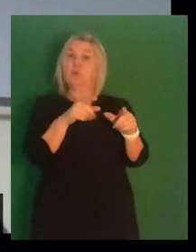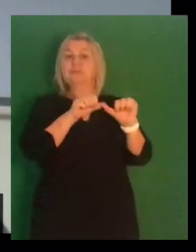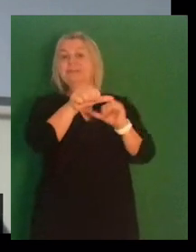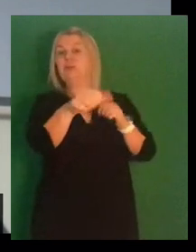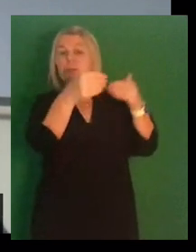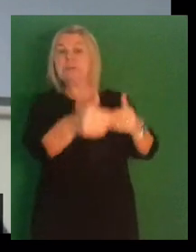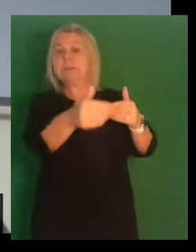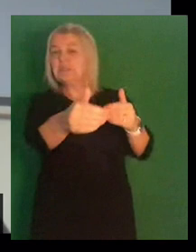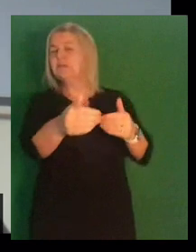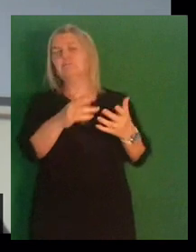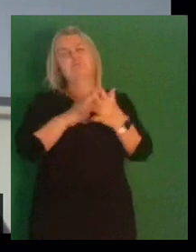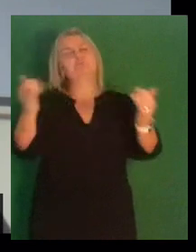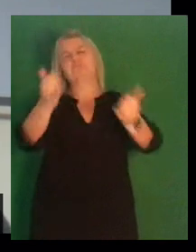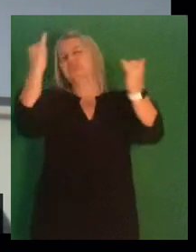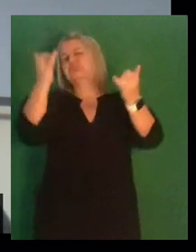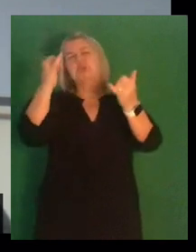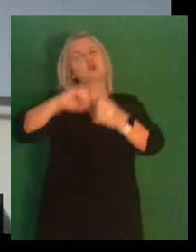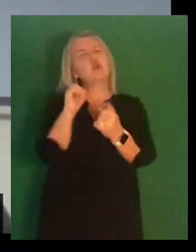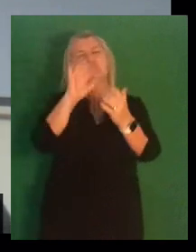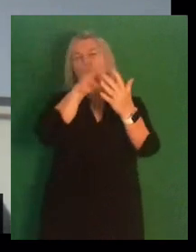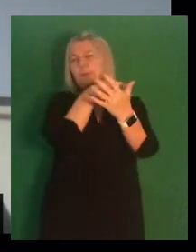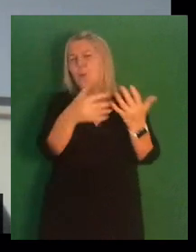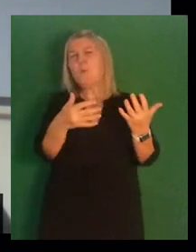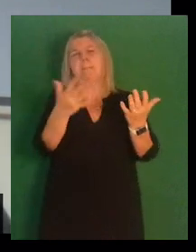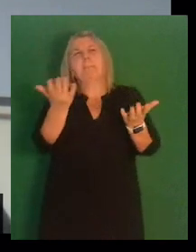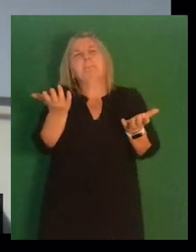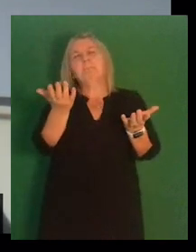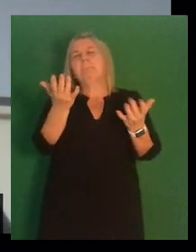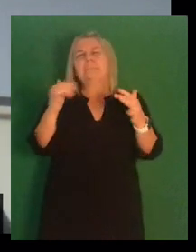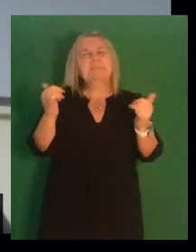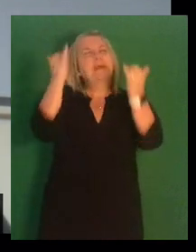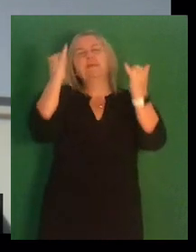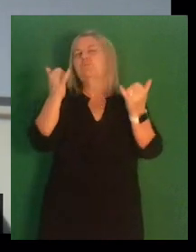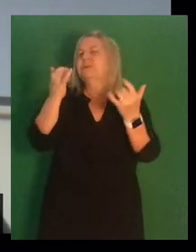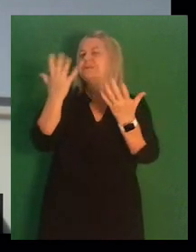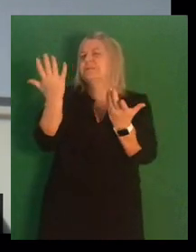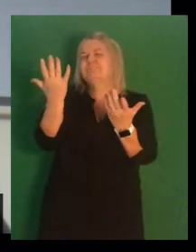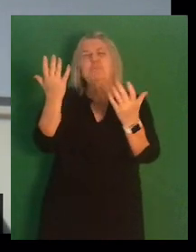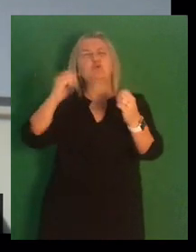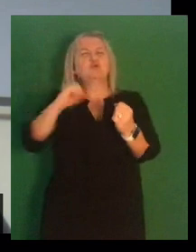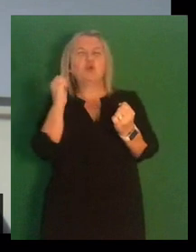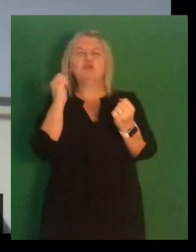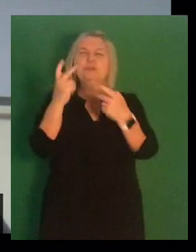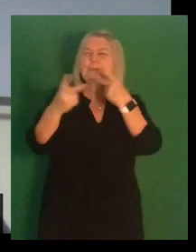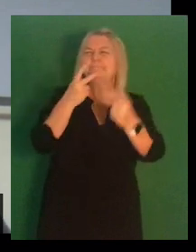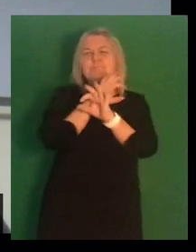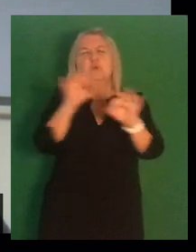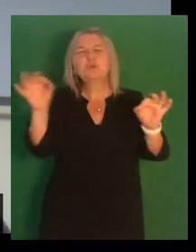celebrate Scottish poetry, to celebrate Scottish folk music, to tell stories